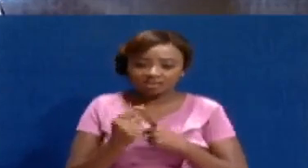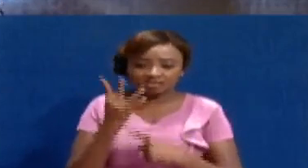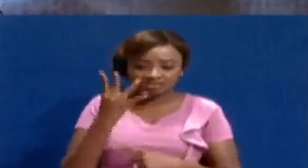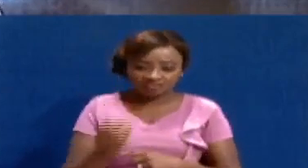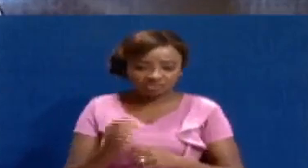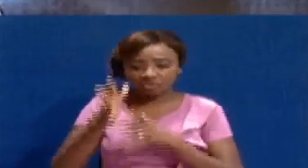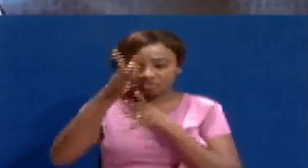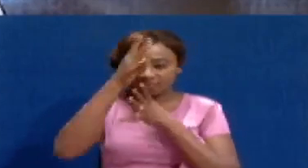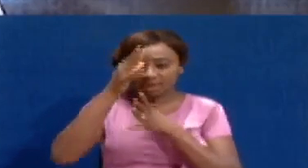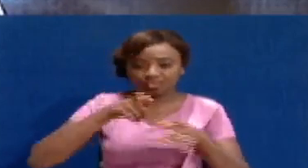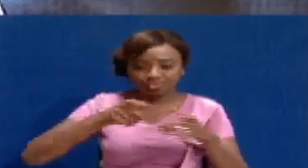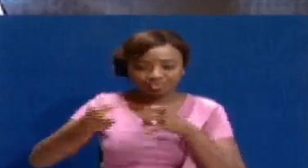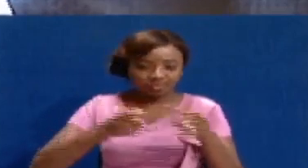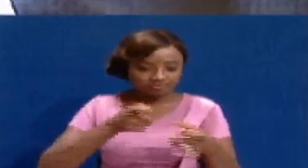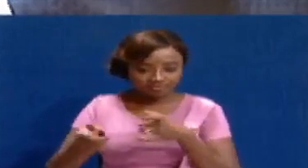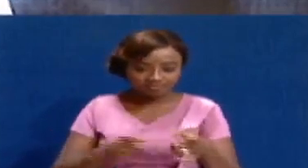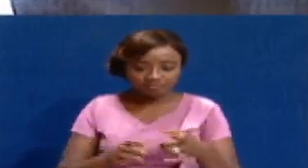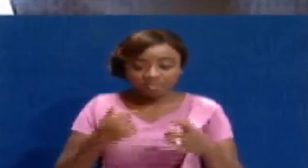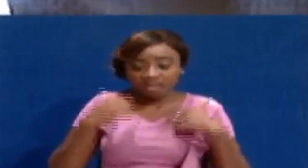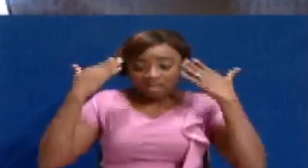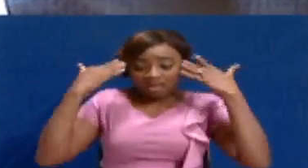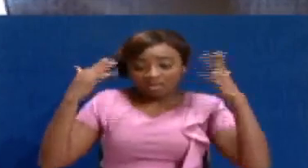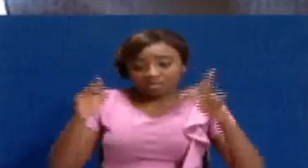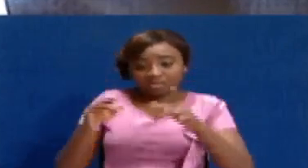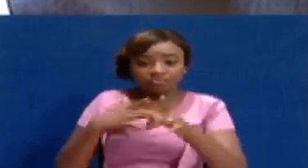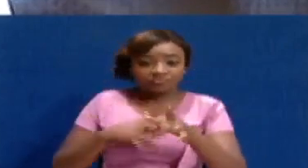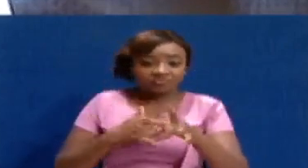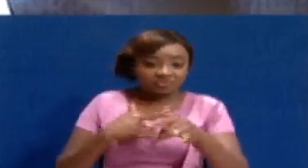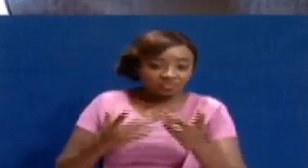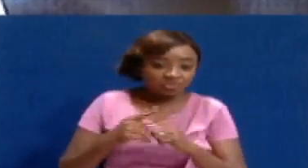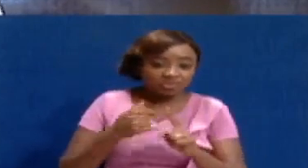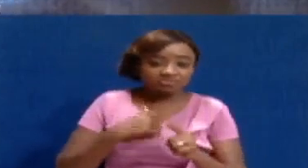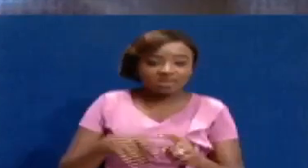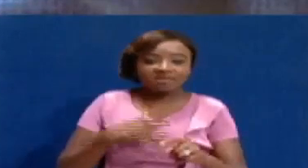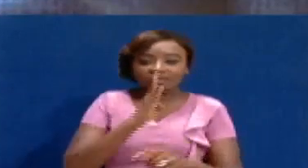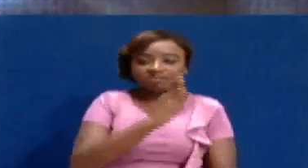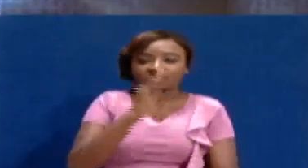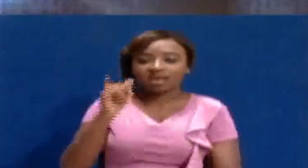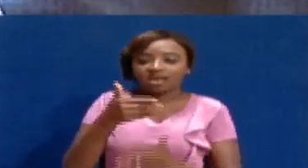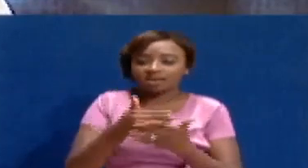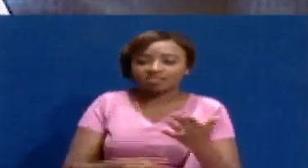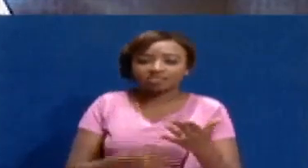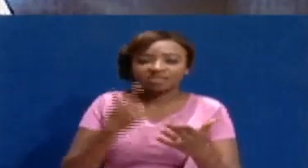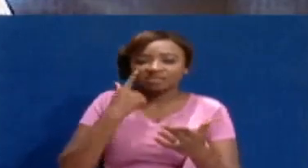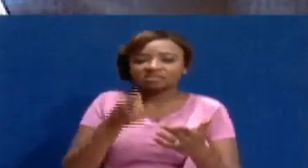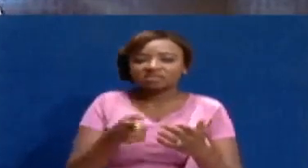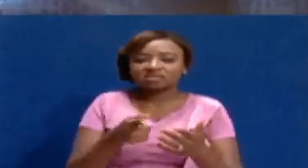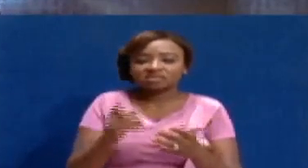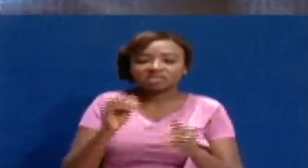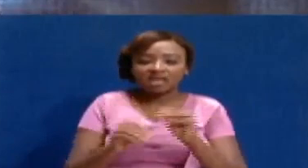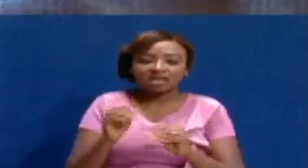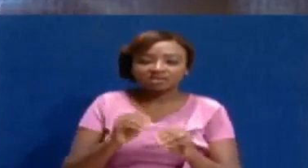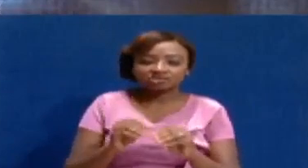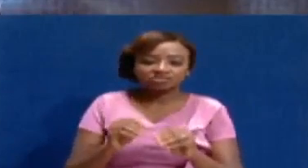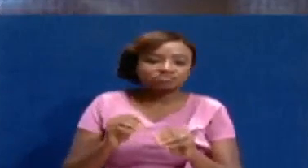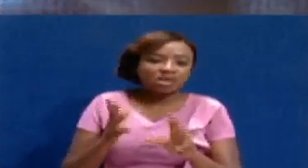of KANU rule. I don't know about you, but I feel the BBI report treats the question of election more